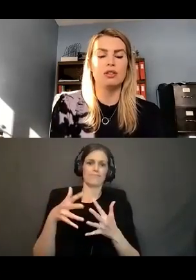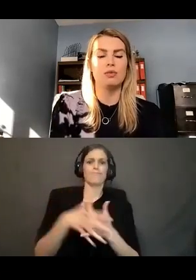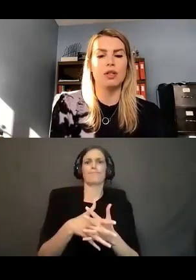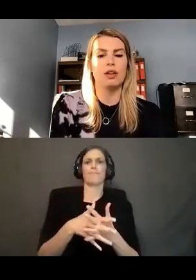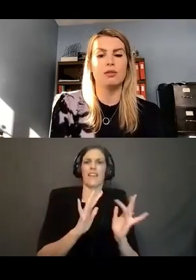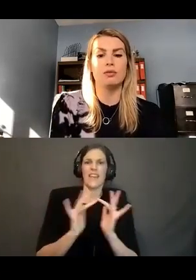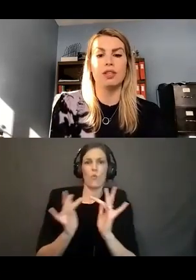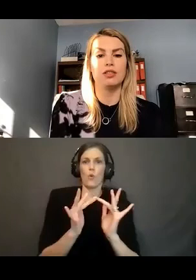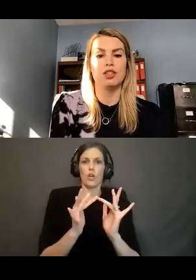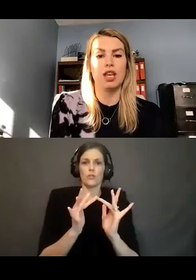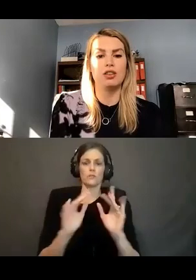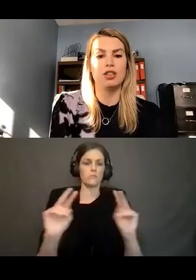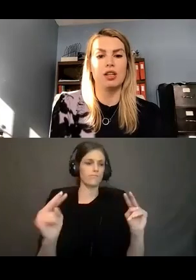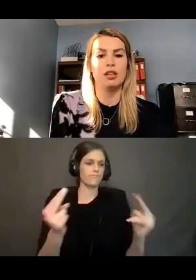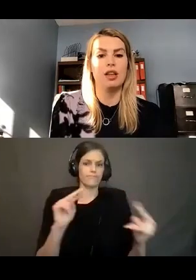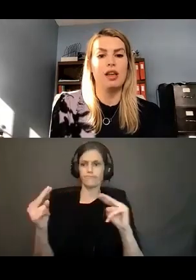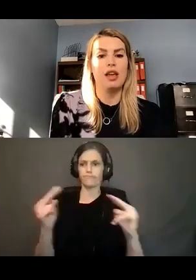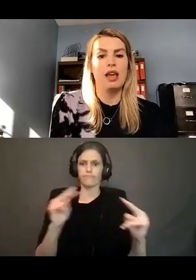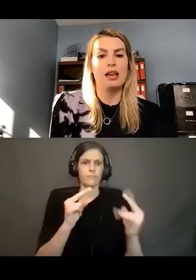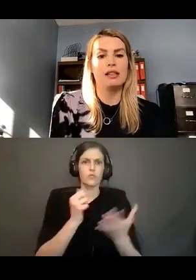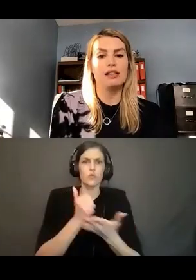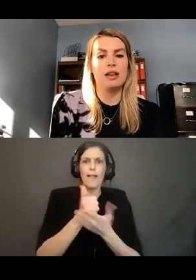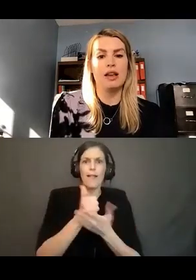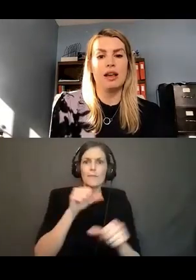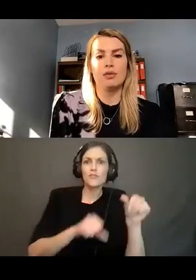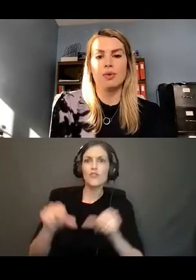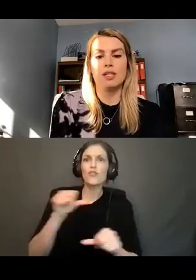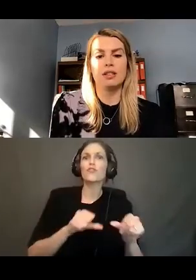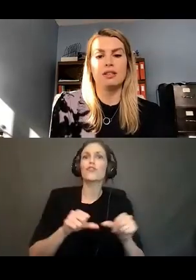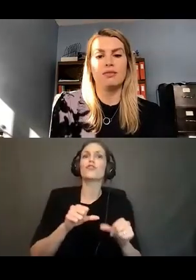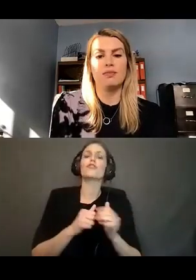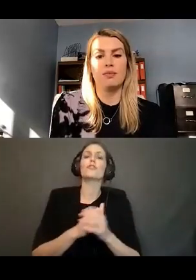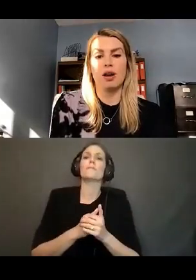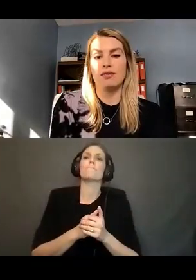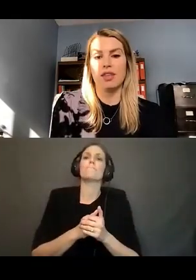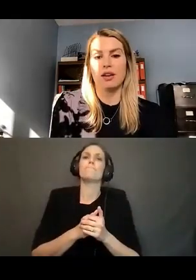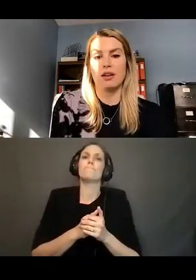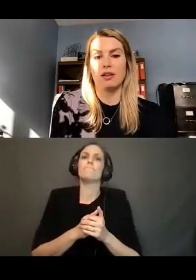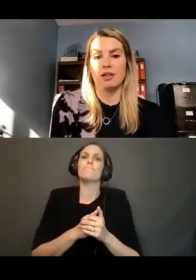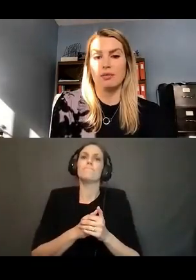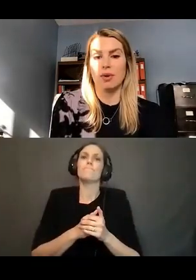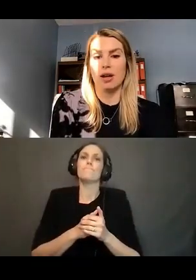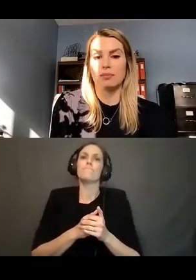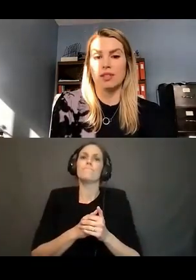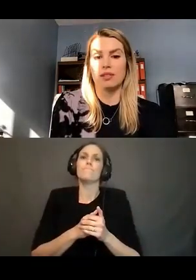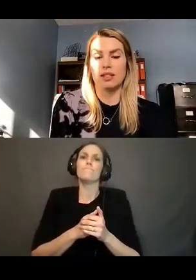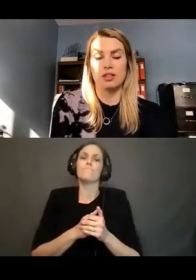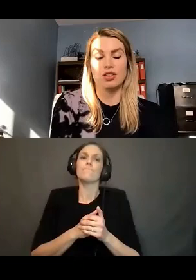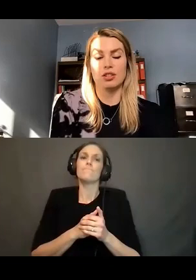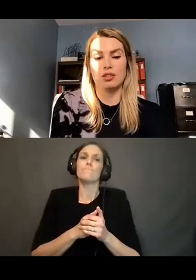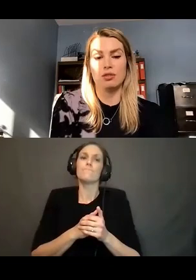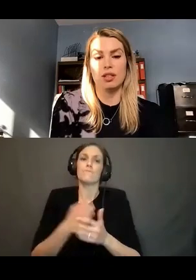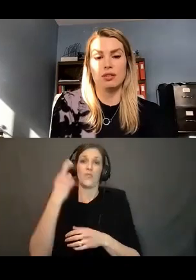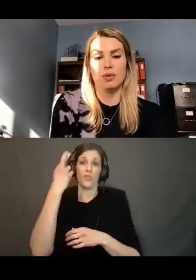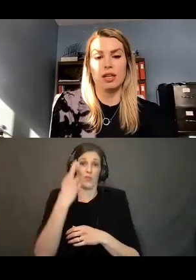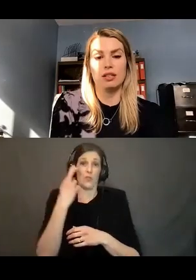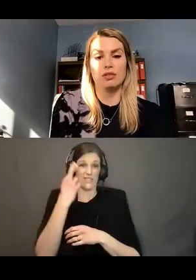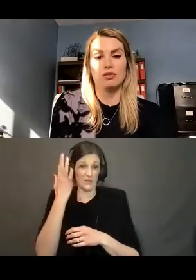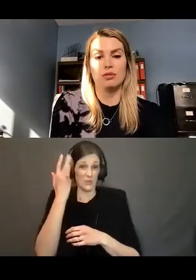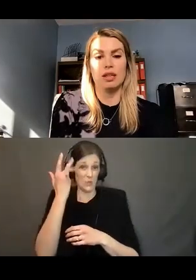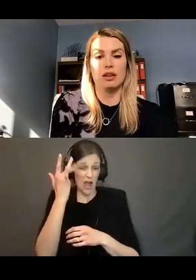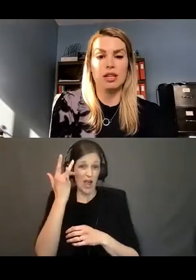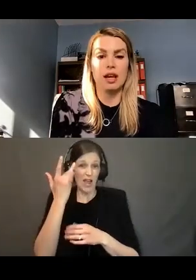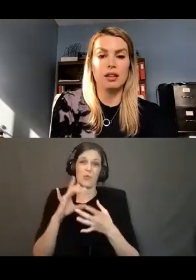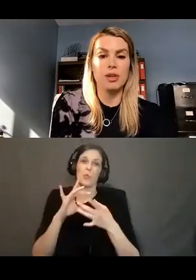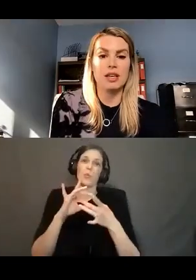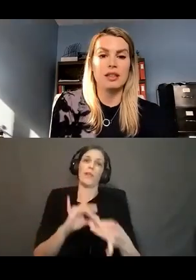turning to one another within education, and the reasons of their decisions to do this relate to